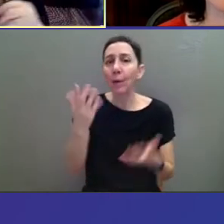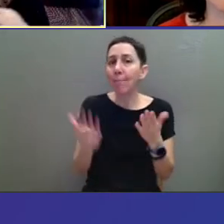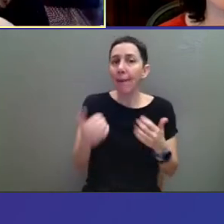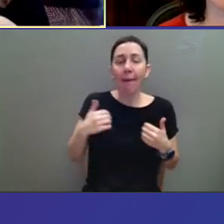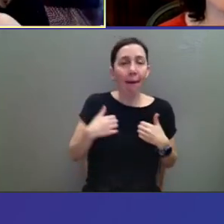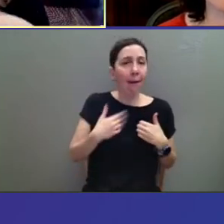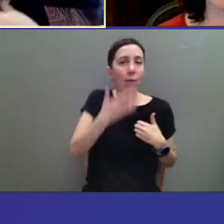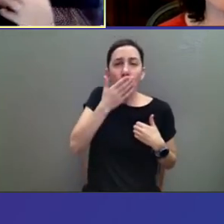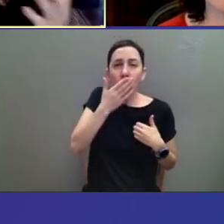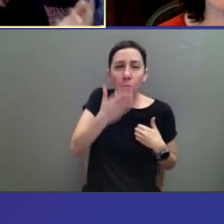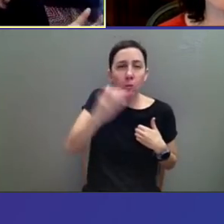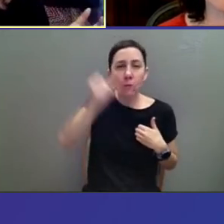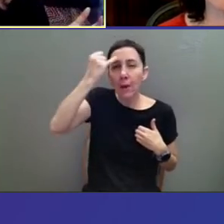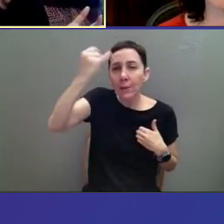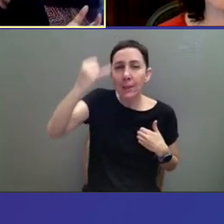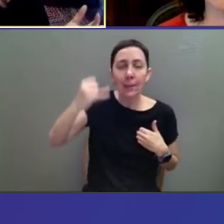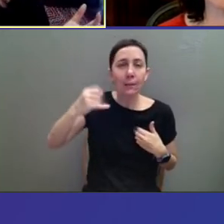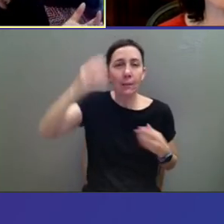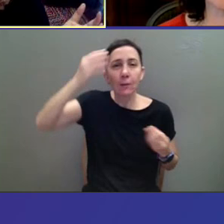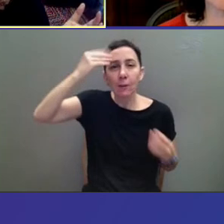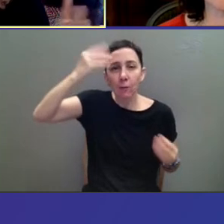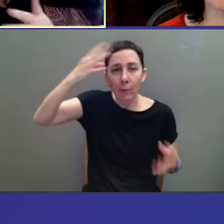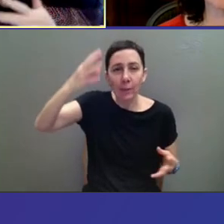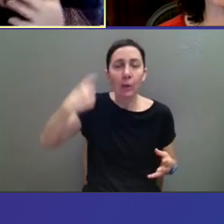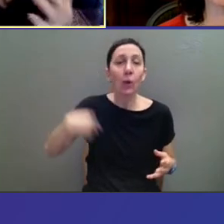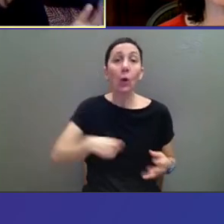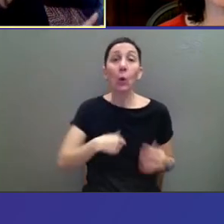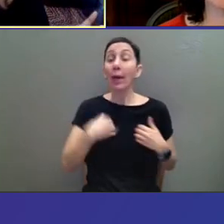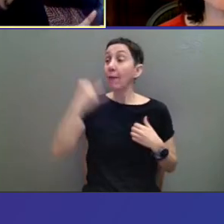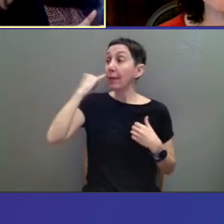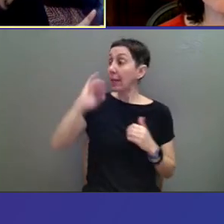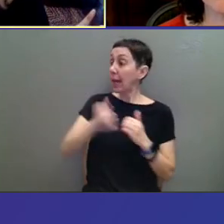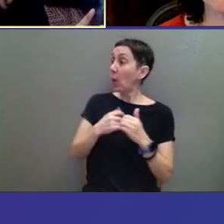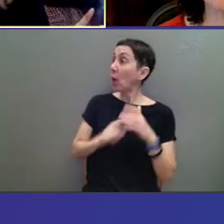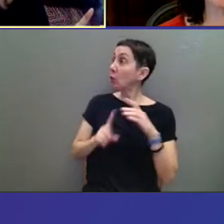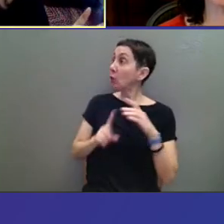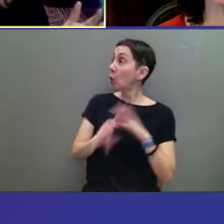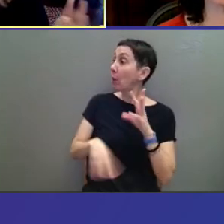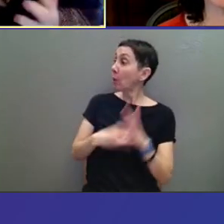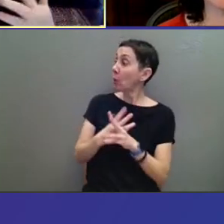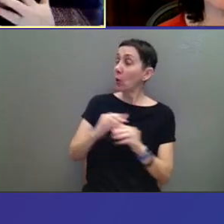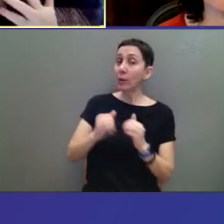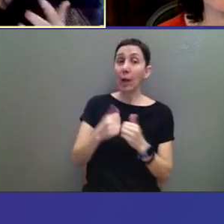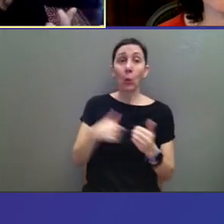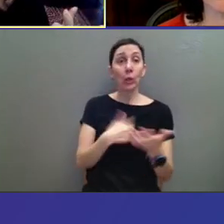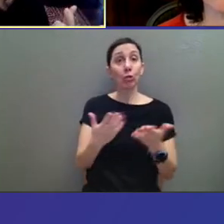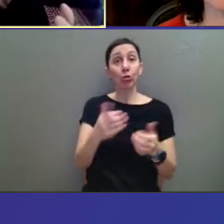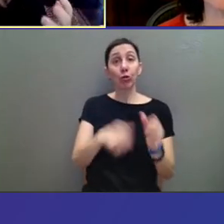process. We all have our ideas of how we show up in the world and how we serve each other.